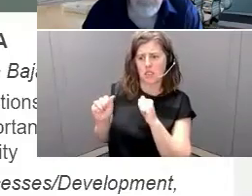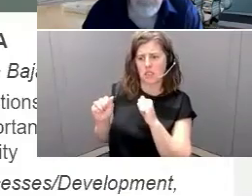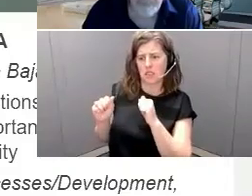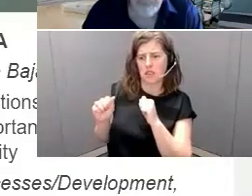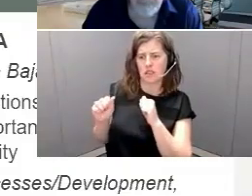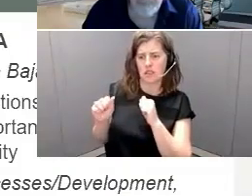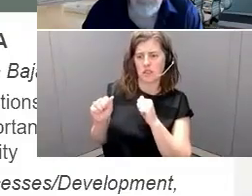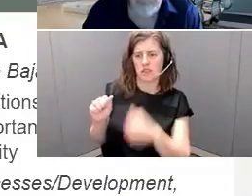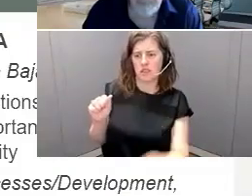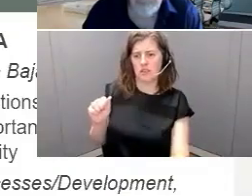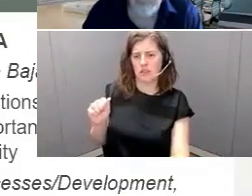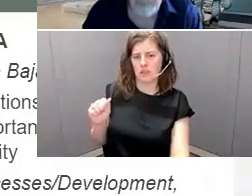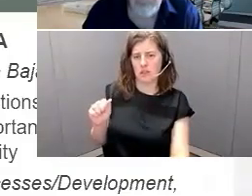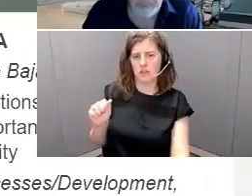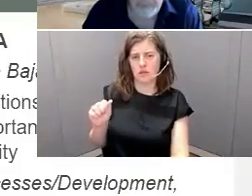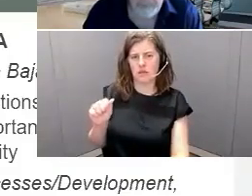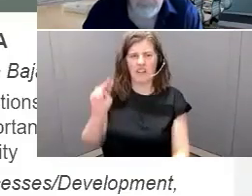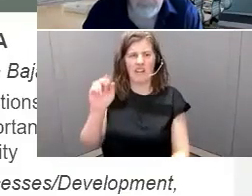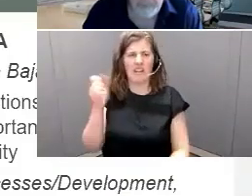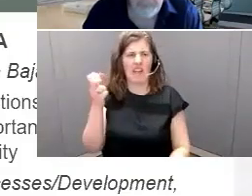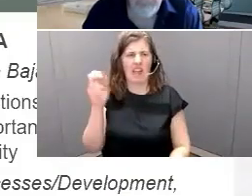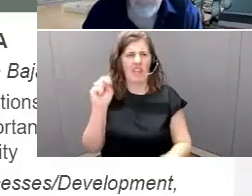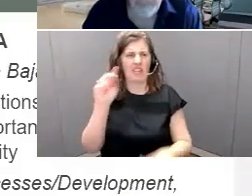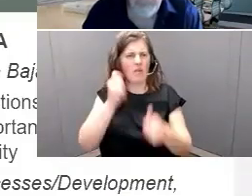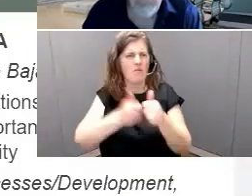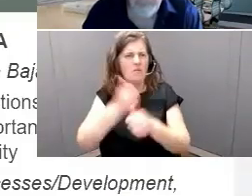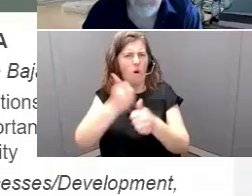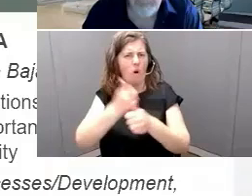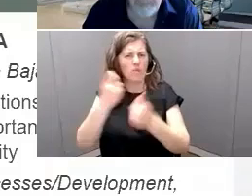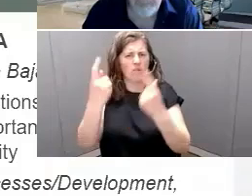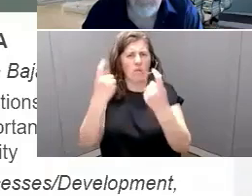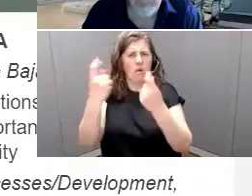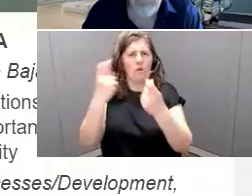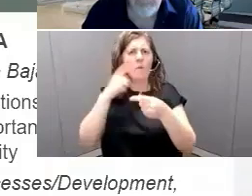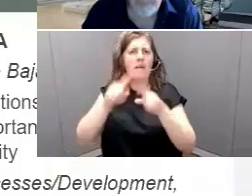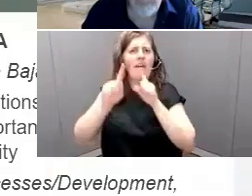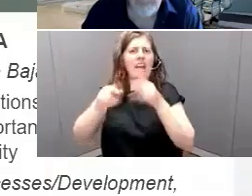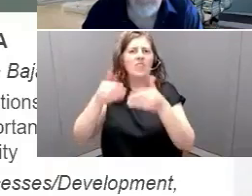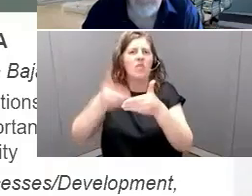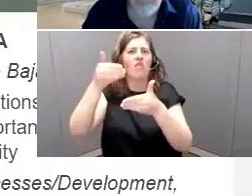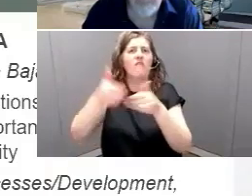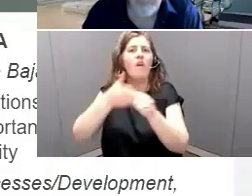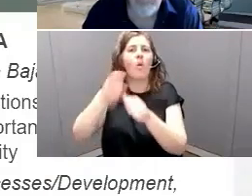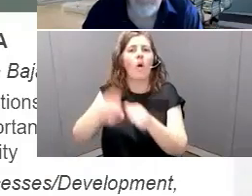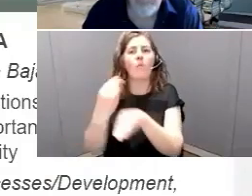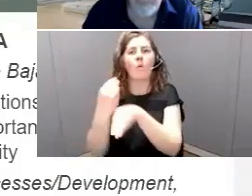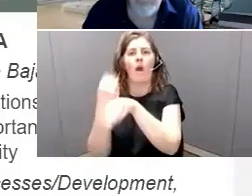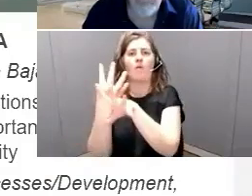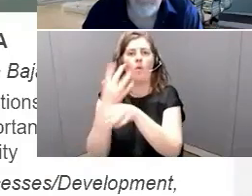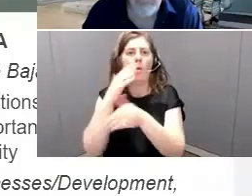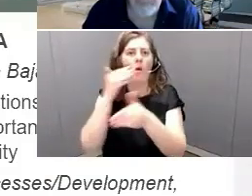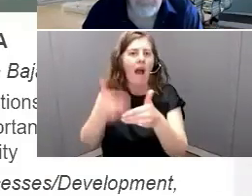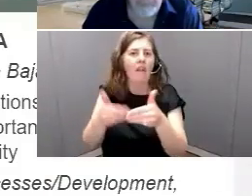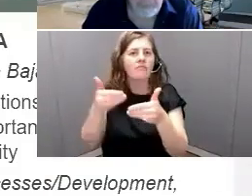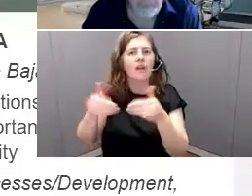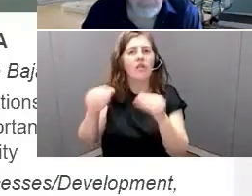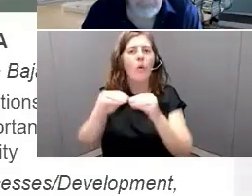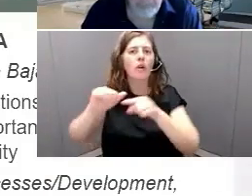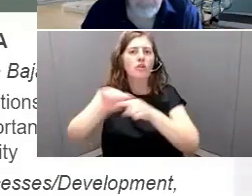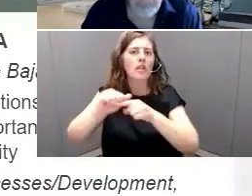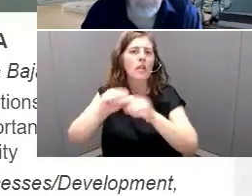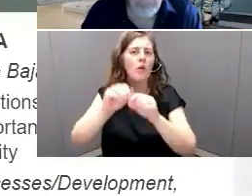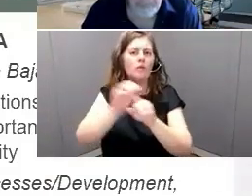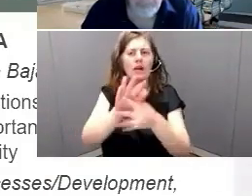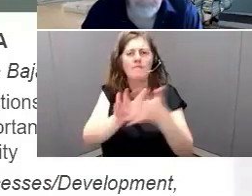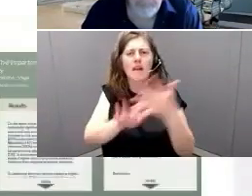I think actually that the bulk of questions were going to be answered at our follow-up webinars that we'll be having, our trainings and orientations. I don't